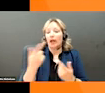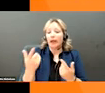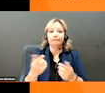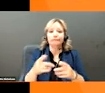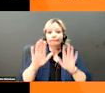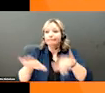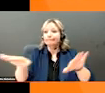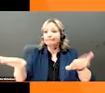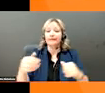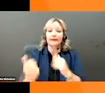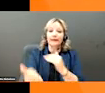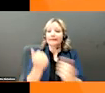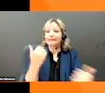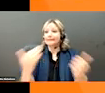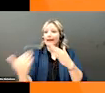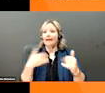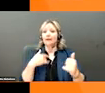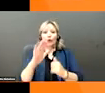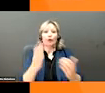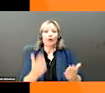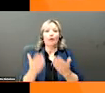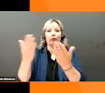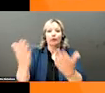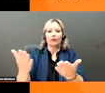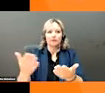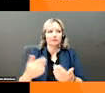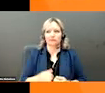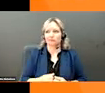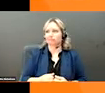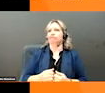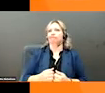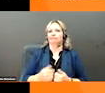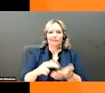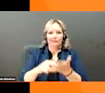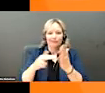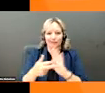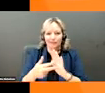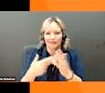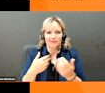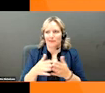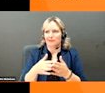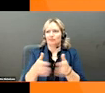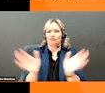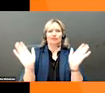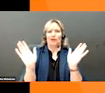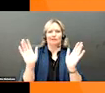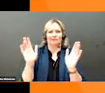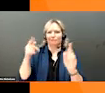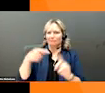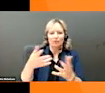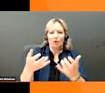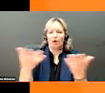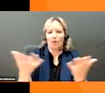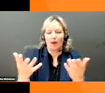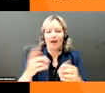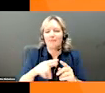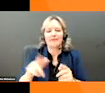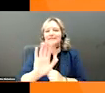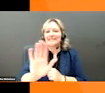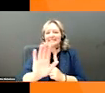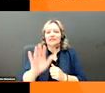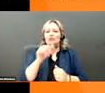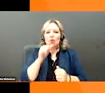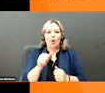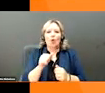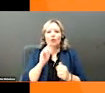So you've got kind of carte blanche. But what I recommend for that is not just popping that company brochure